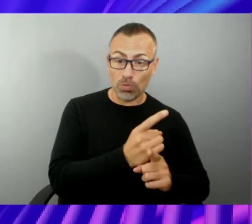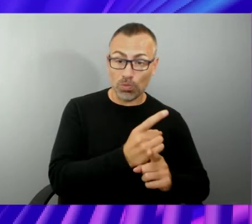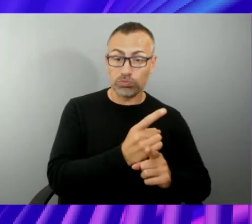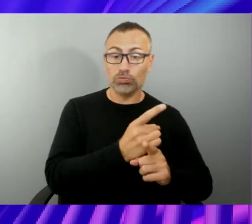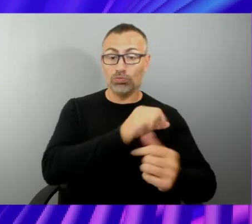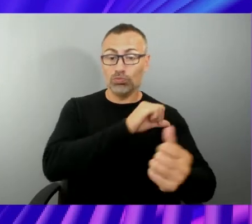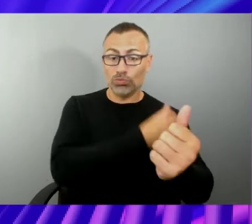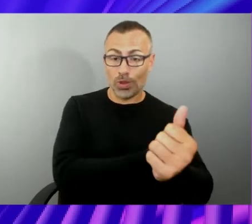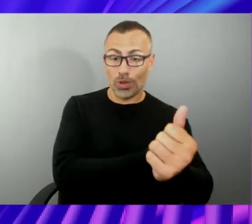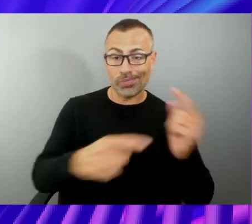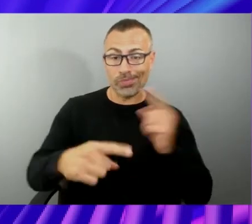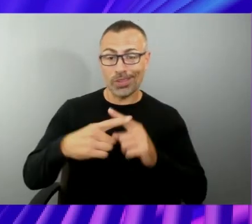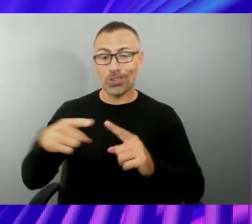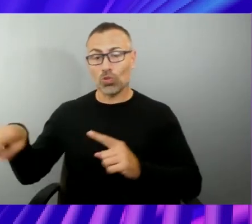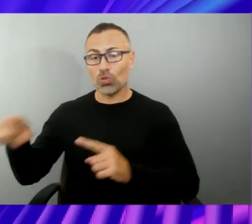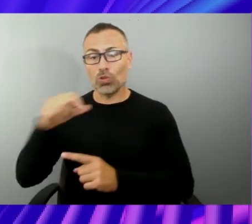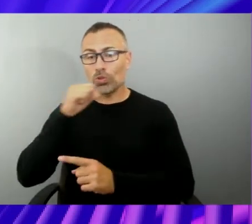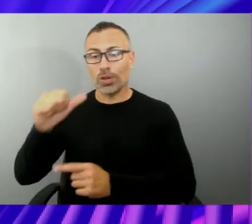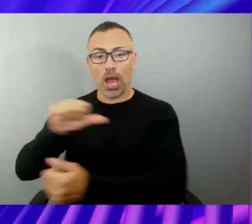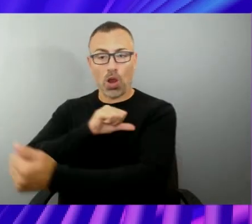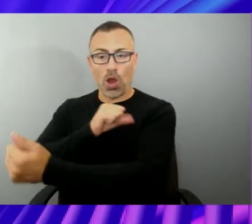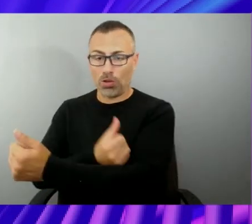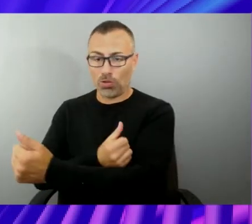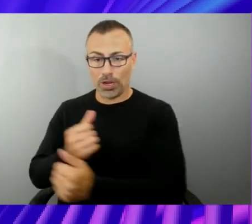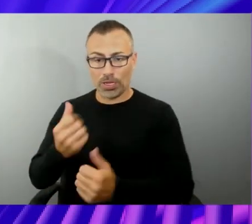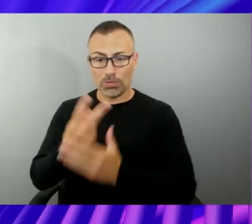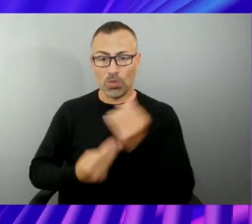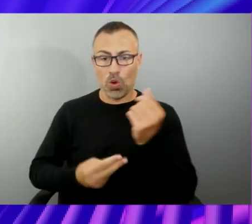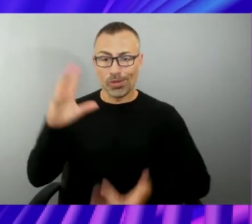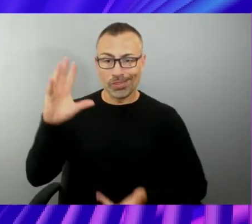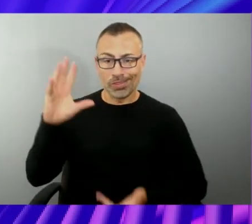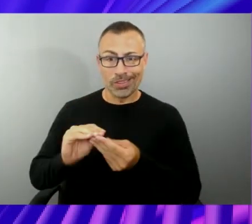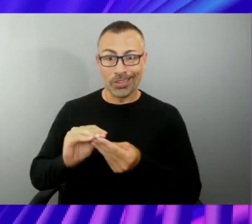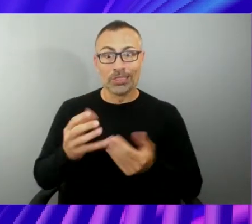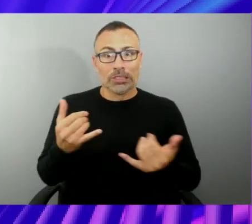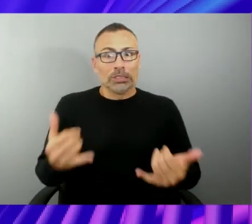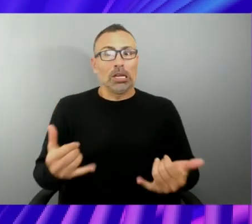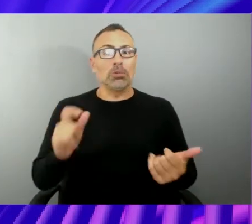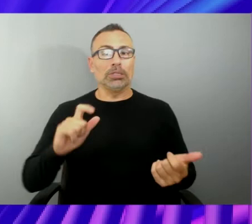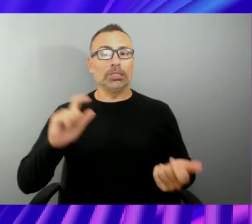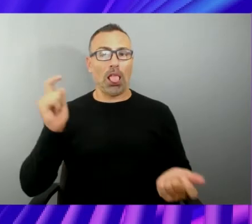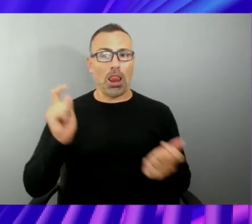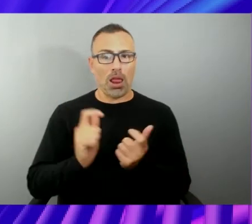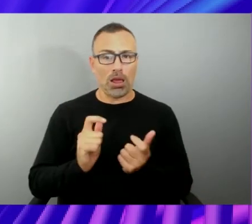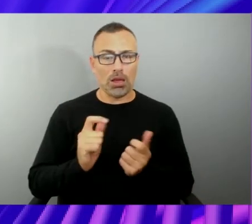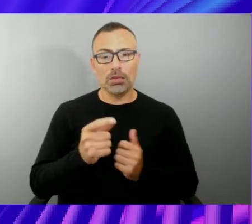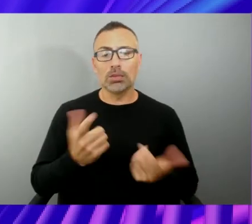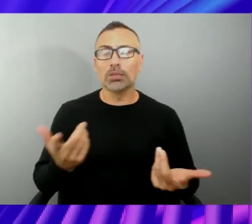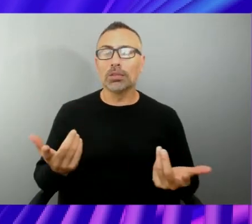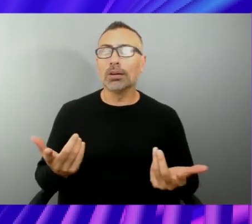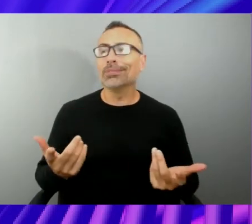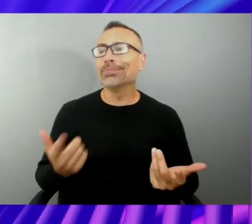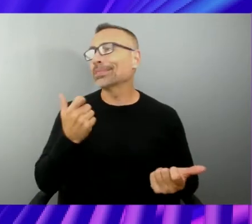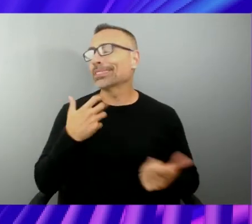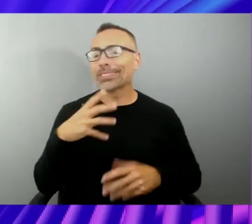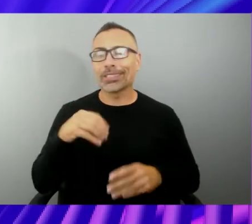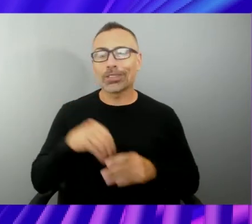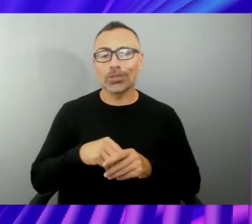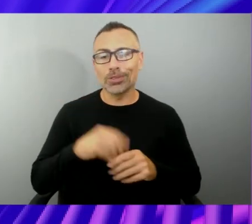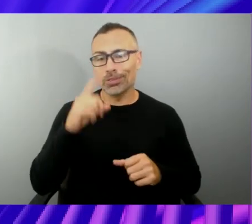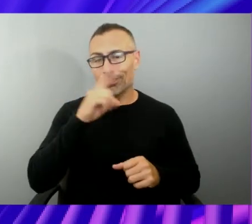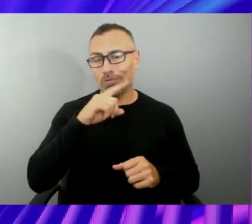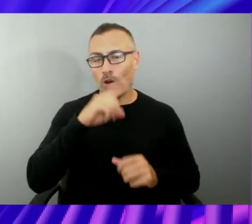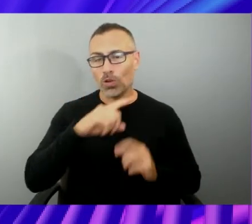that might be unauthorized. That's correct. So we would need to filter that down because that does include false positives if we're